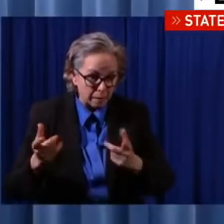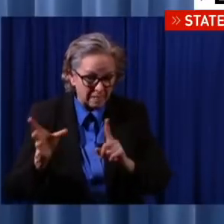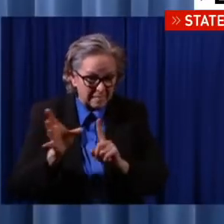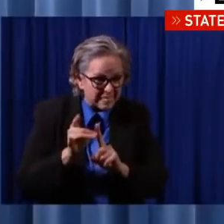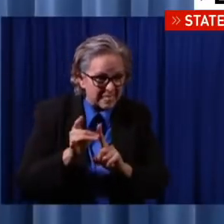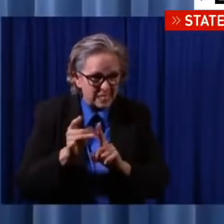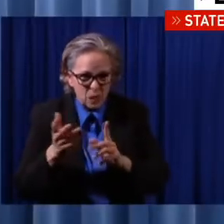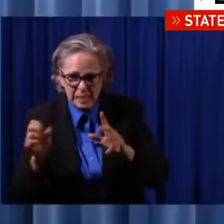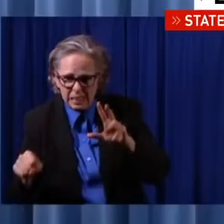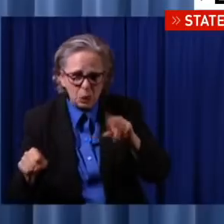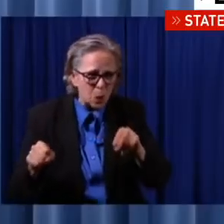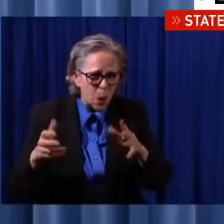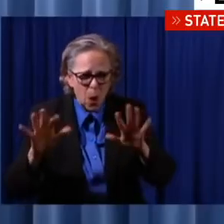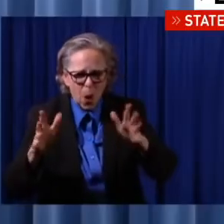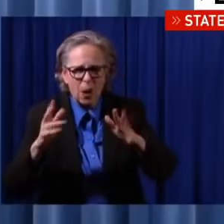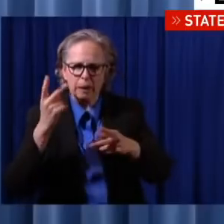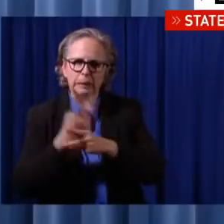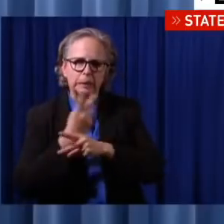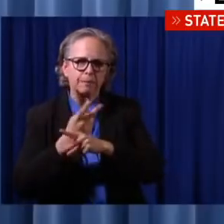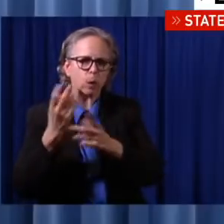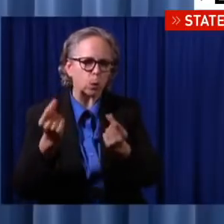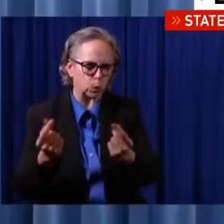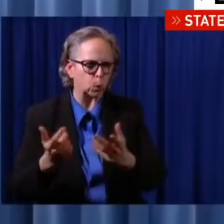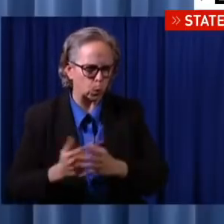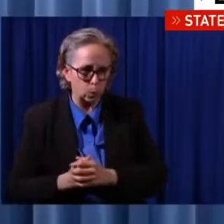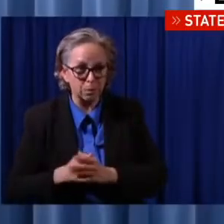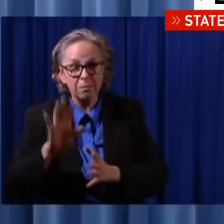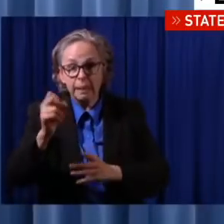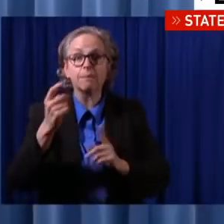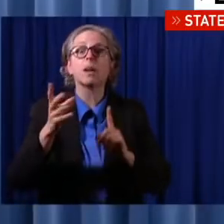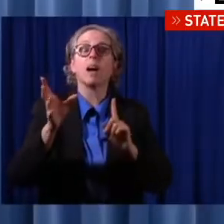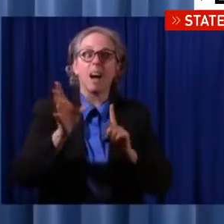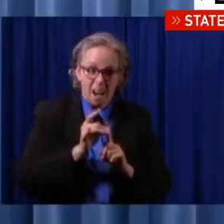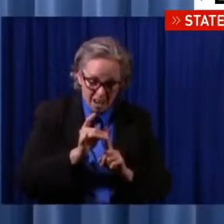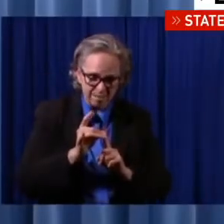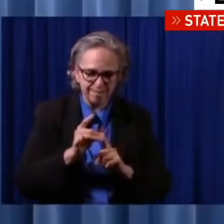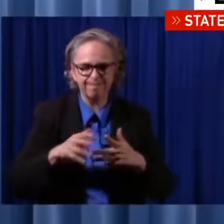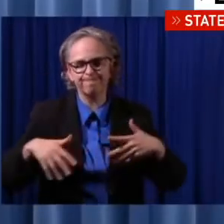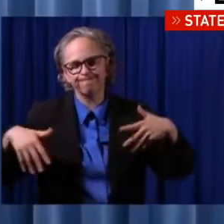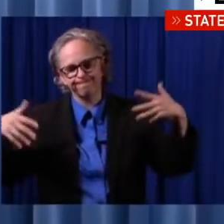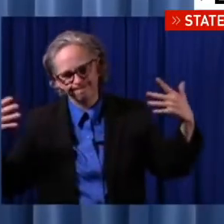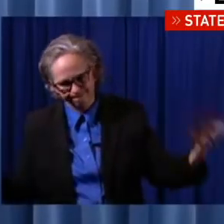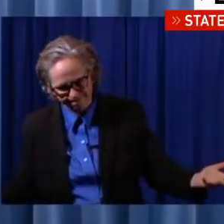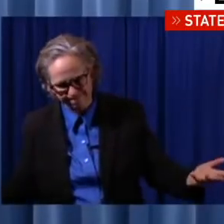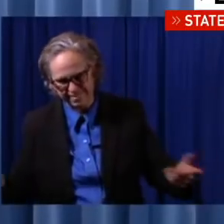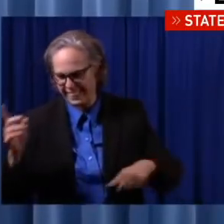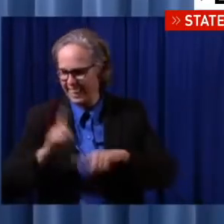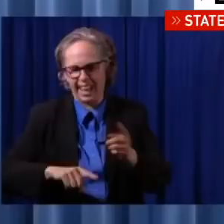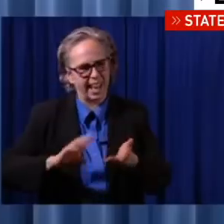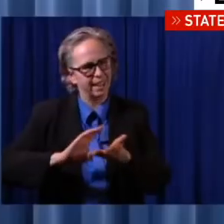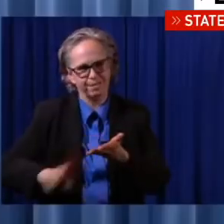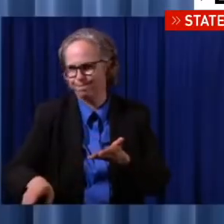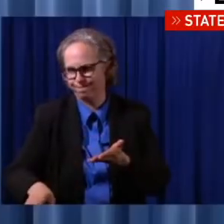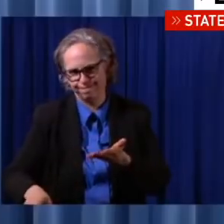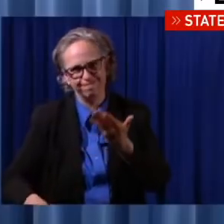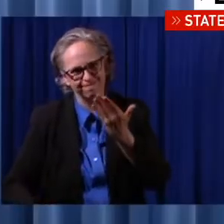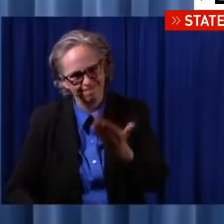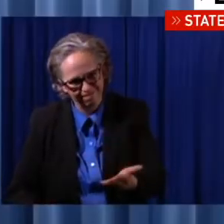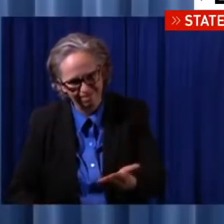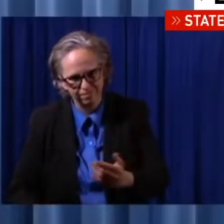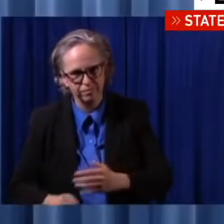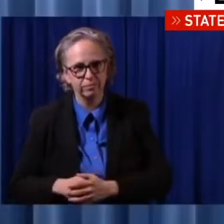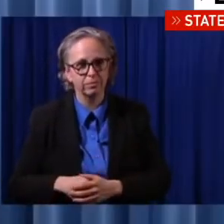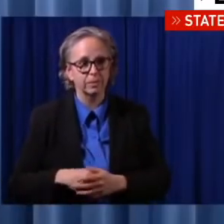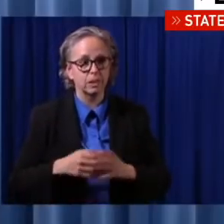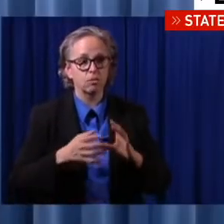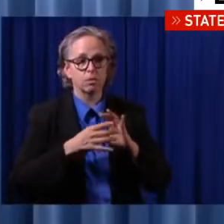taken, based on that. If they have it, they're obviously not released. In regard to getting the data, yes, we can